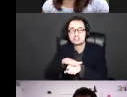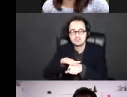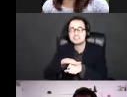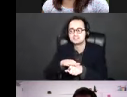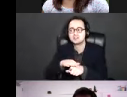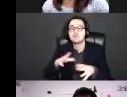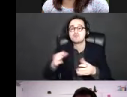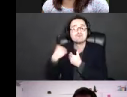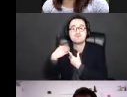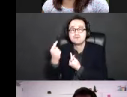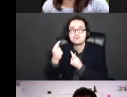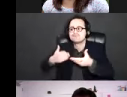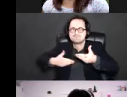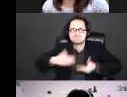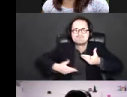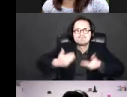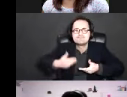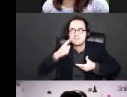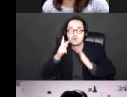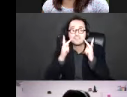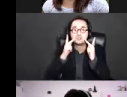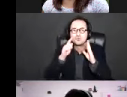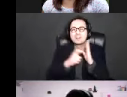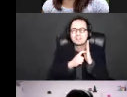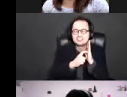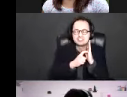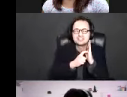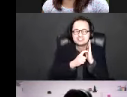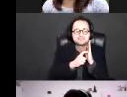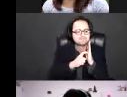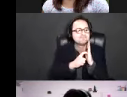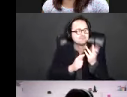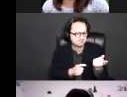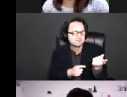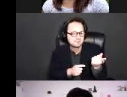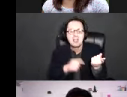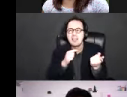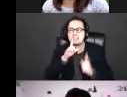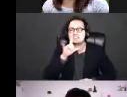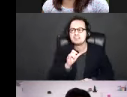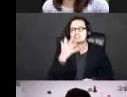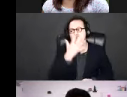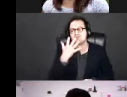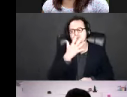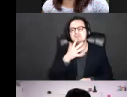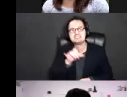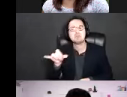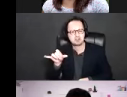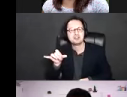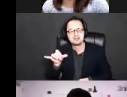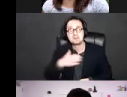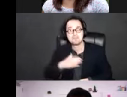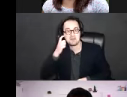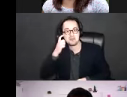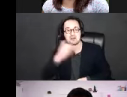of operations that are involved in visual recognition. And the first approximation, I think it's fair to say this looks relatively similar in my brain and